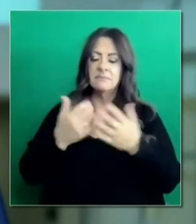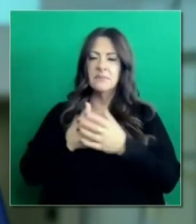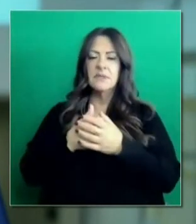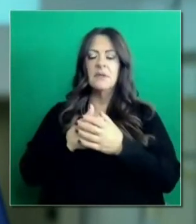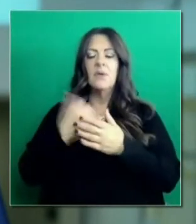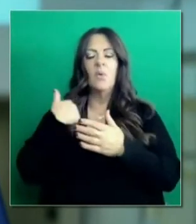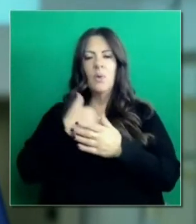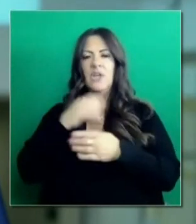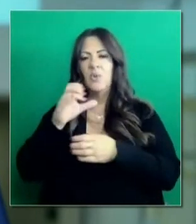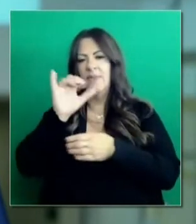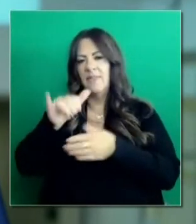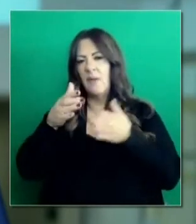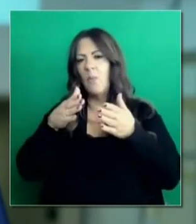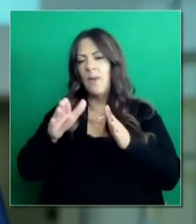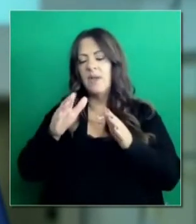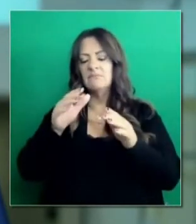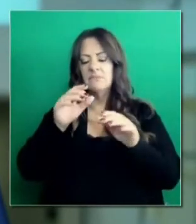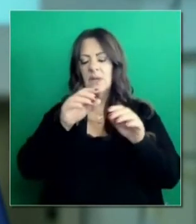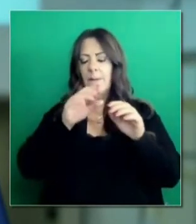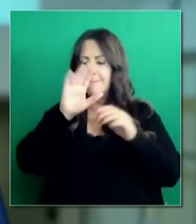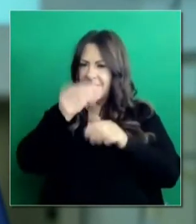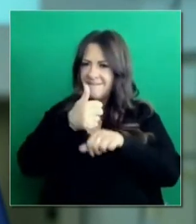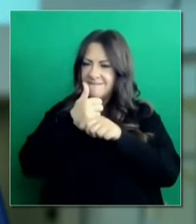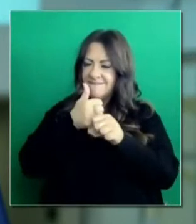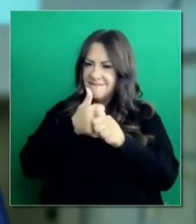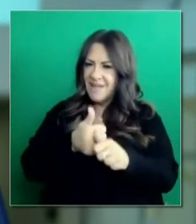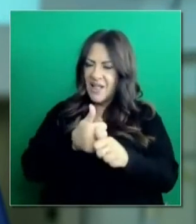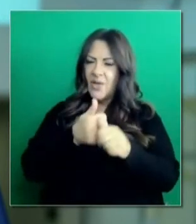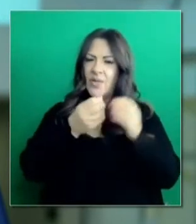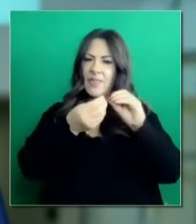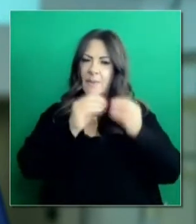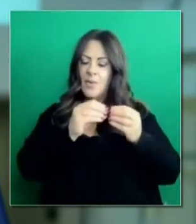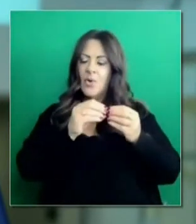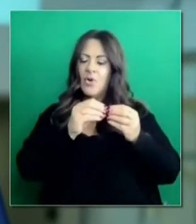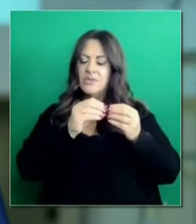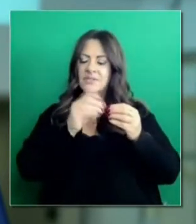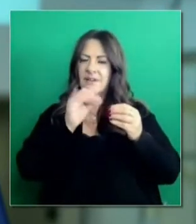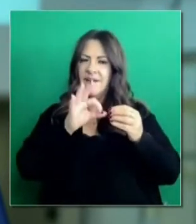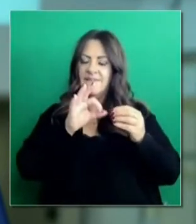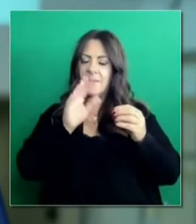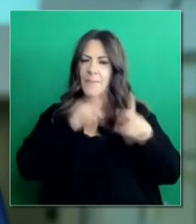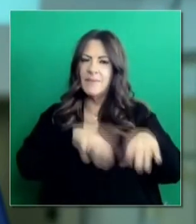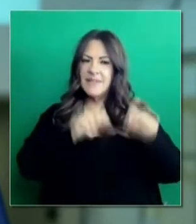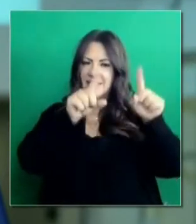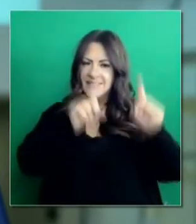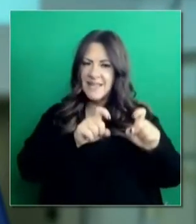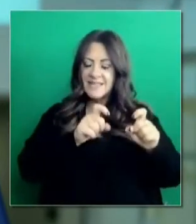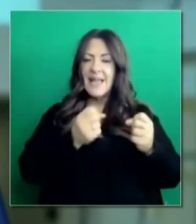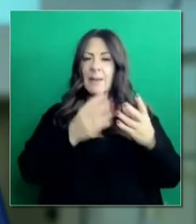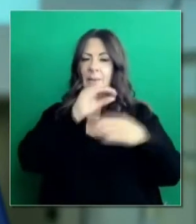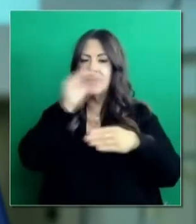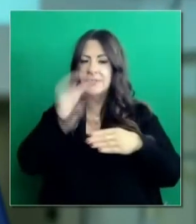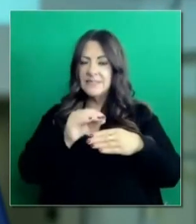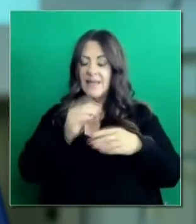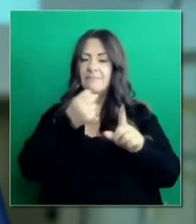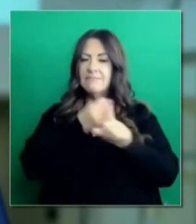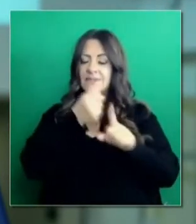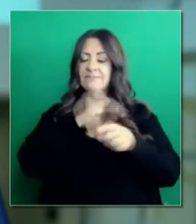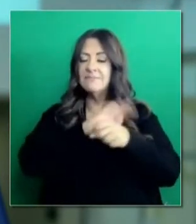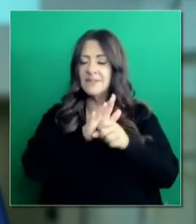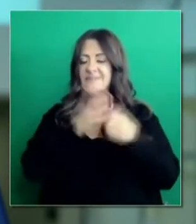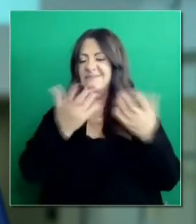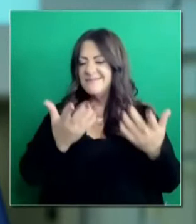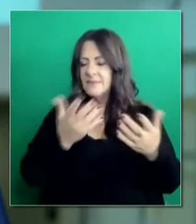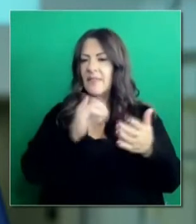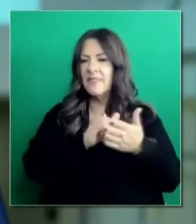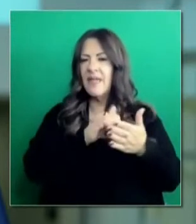county can move forward with the relative reopening plan that's stipulated in the blueprint. We will make